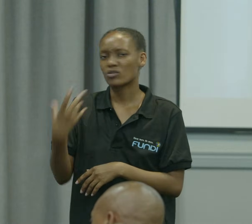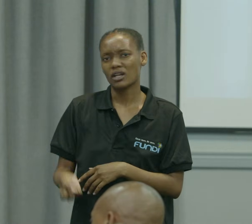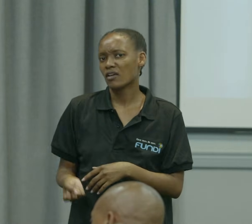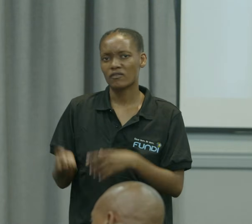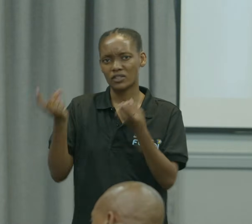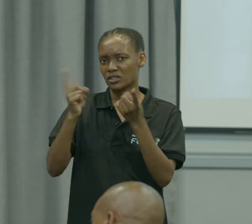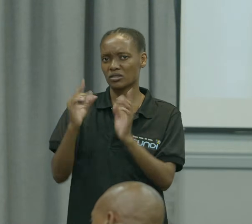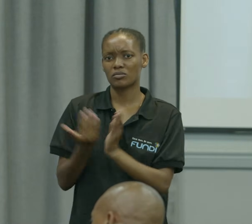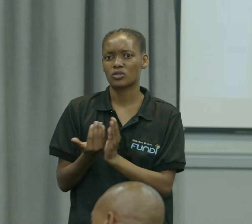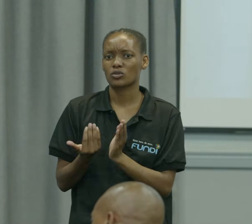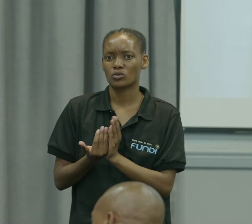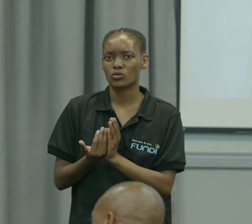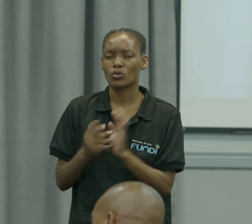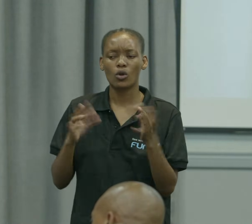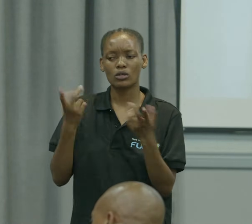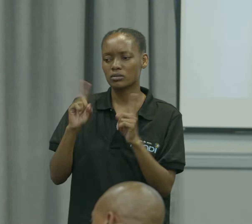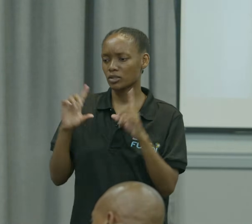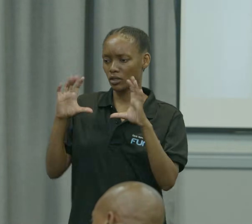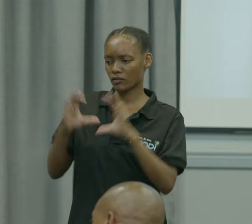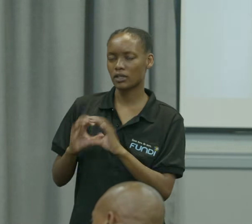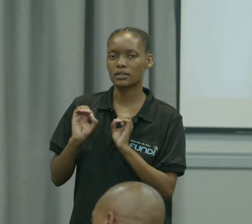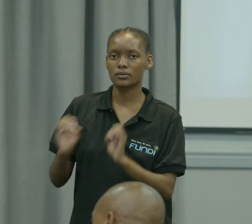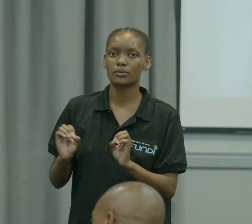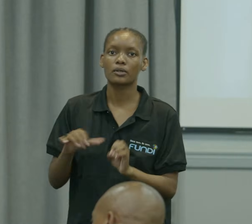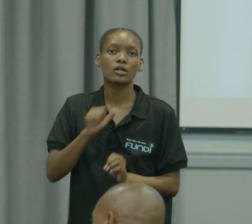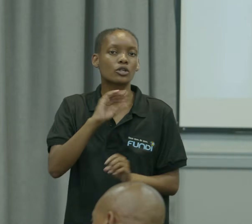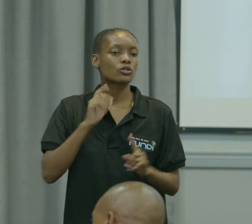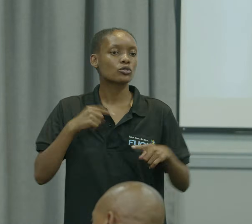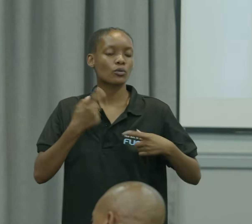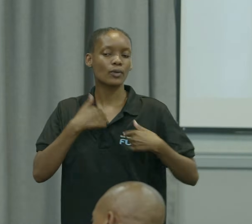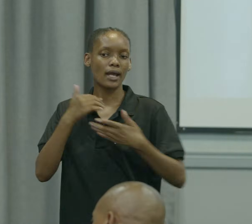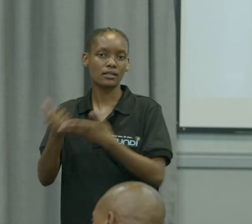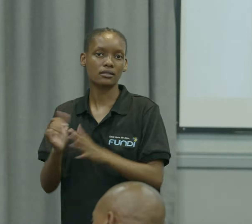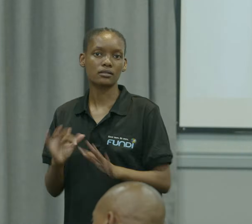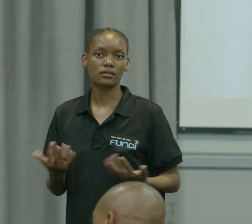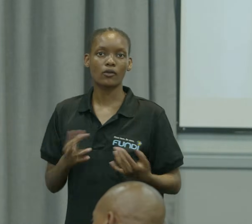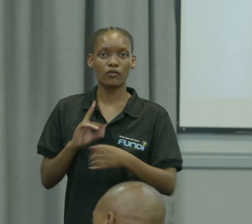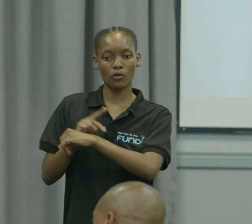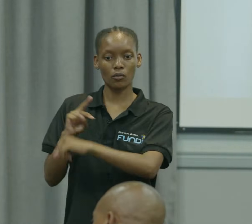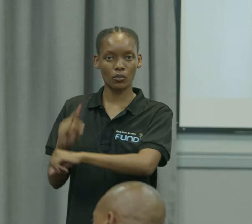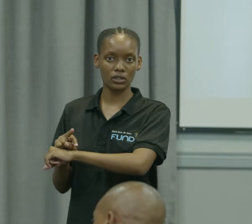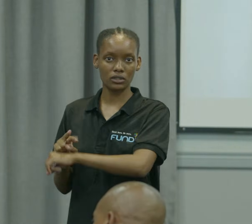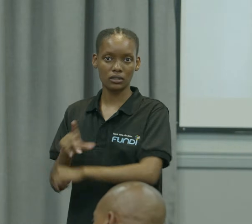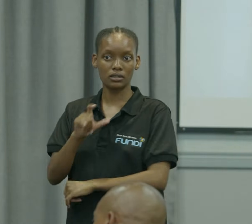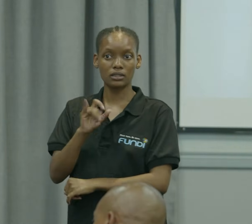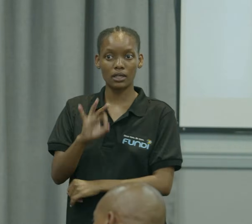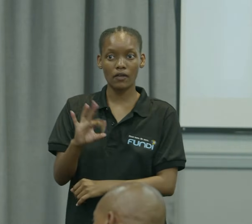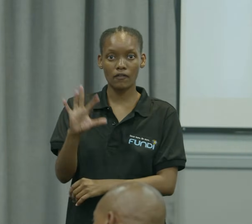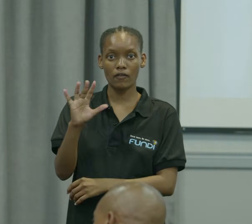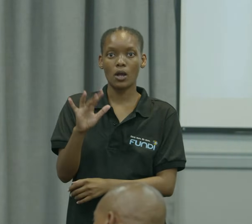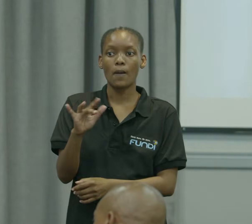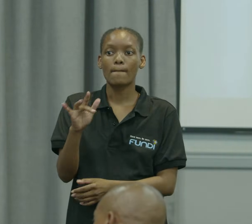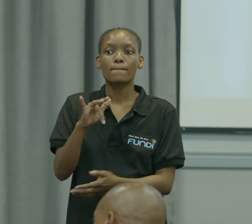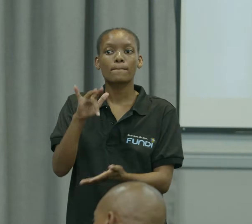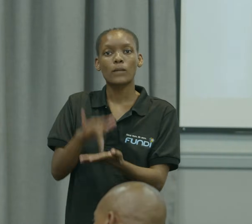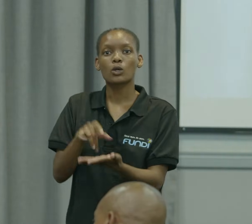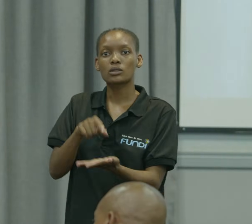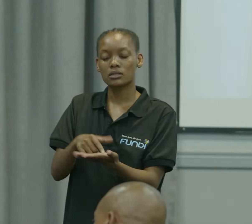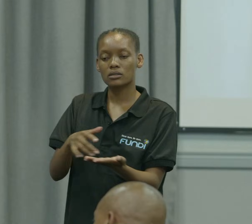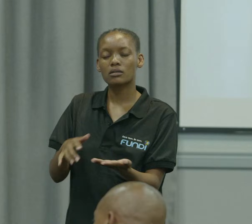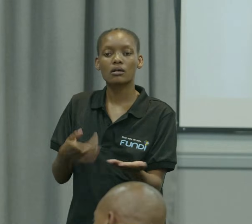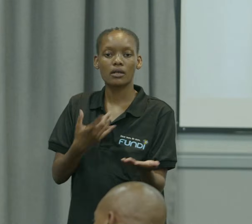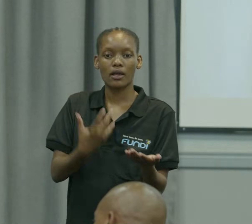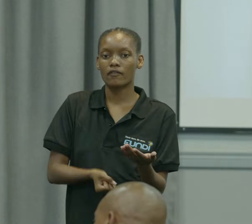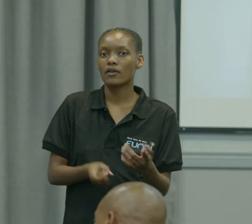specialist who's looking at that. So how do we assist in terms of monitoring that if posts are allocated and then we do not lose